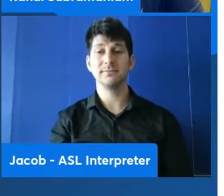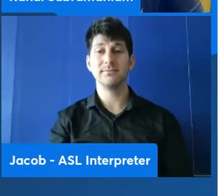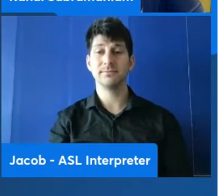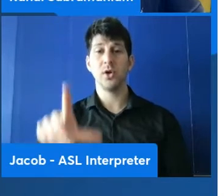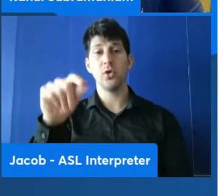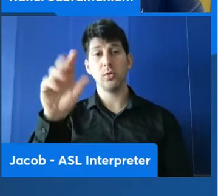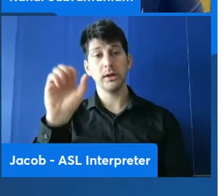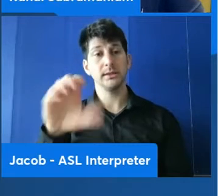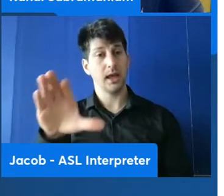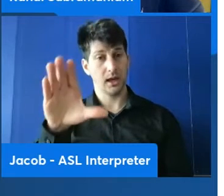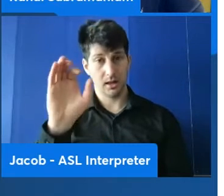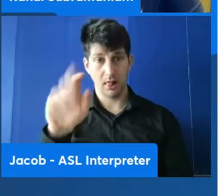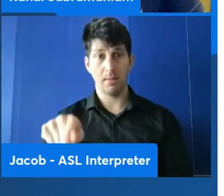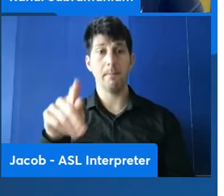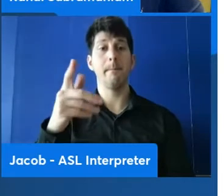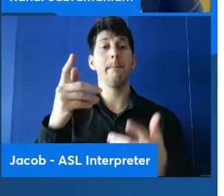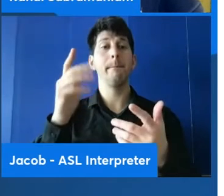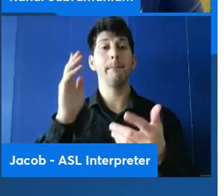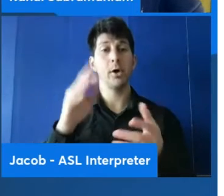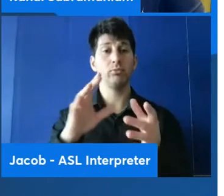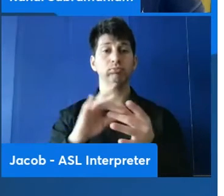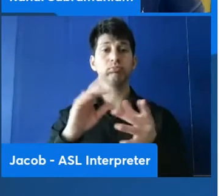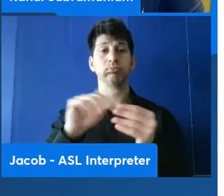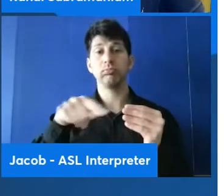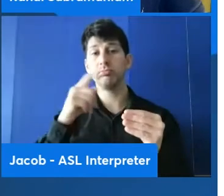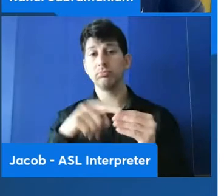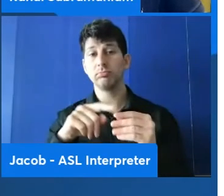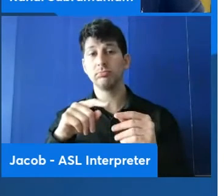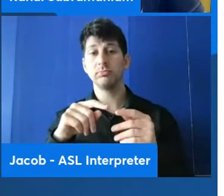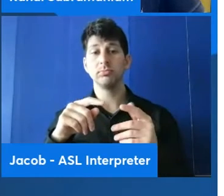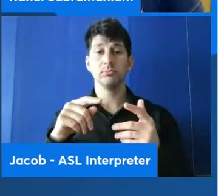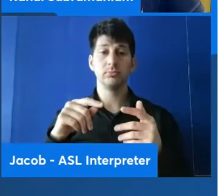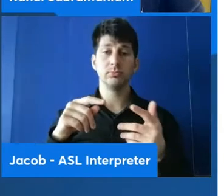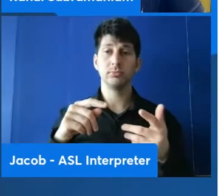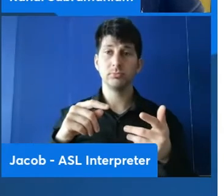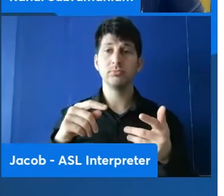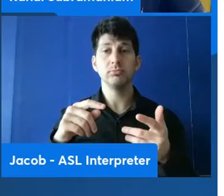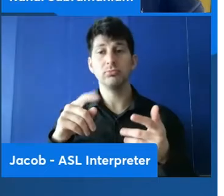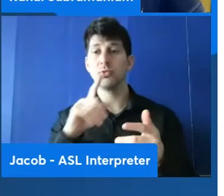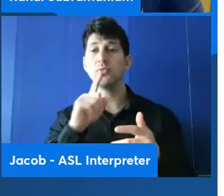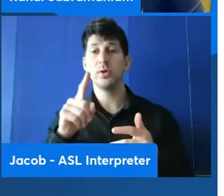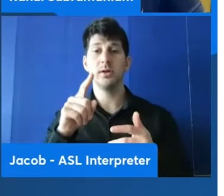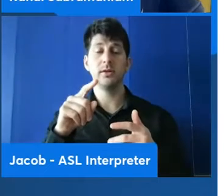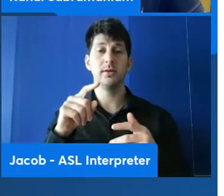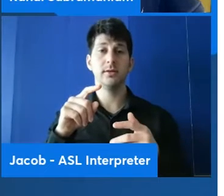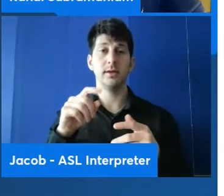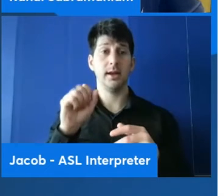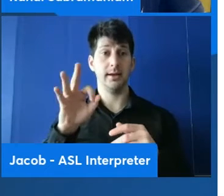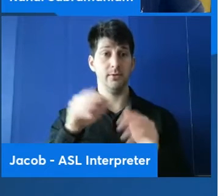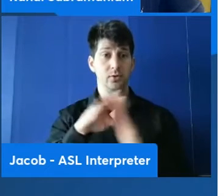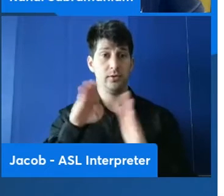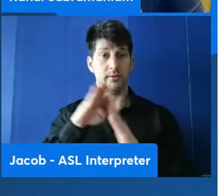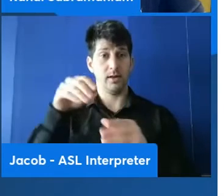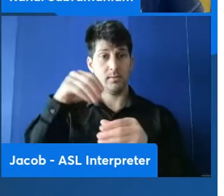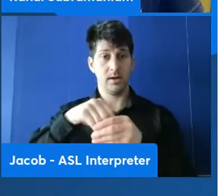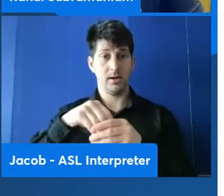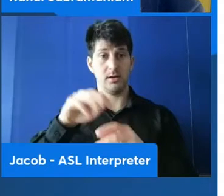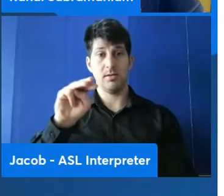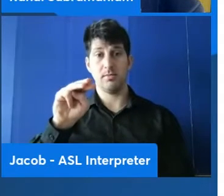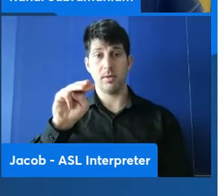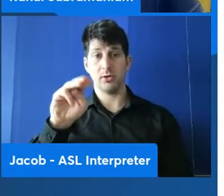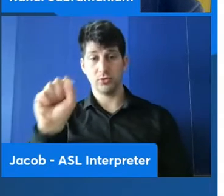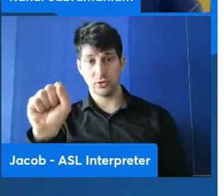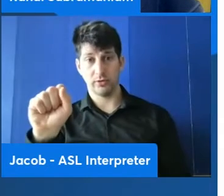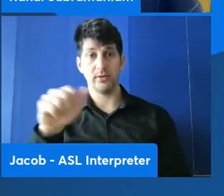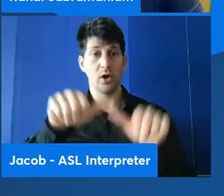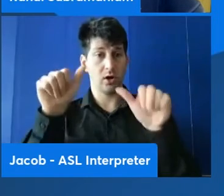20-second clip that I always talk about when I talk about microservices that I think anyone who's ever developed in a microservice architecture may